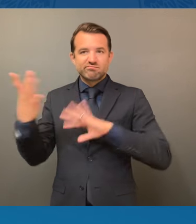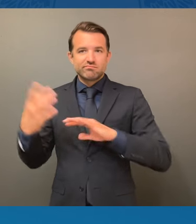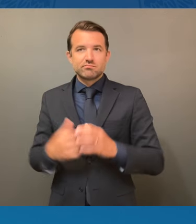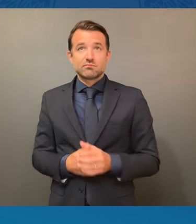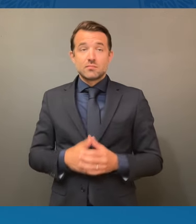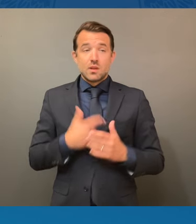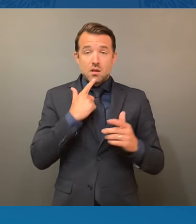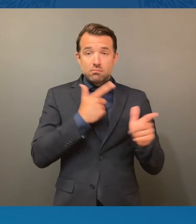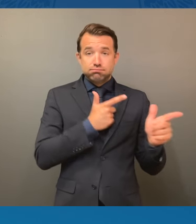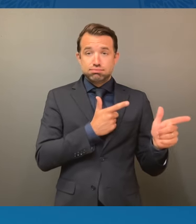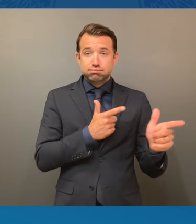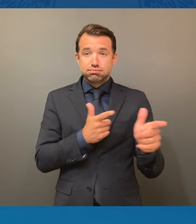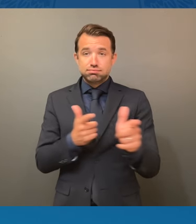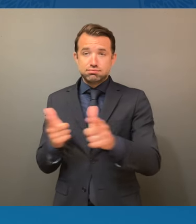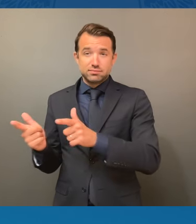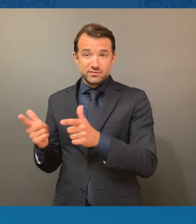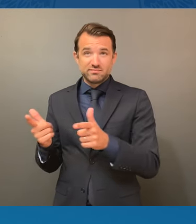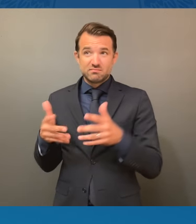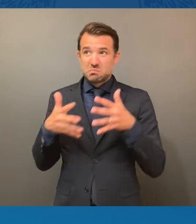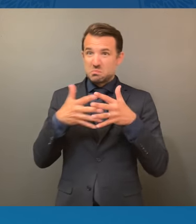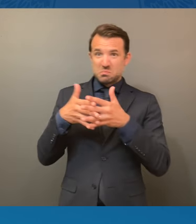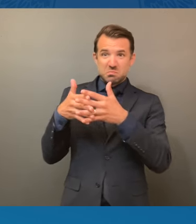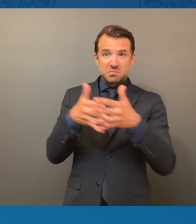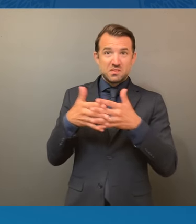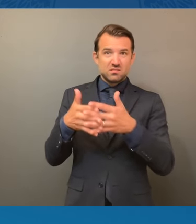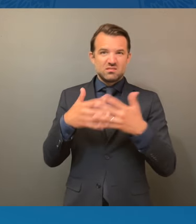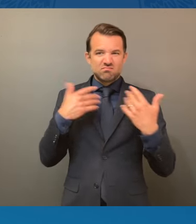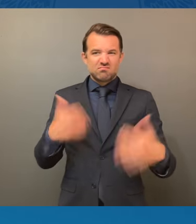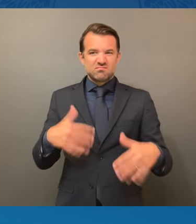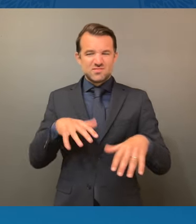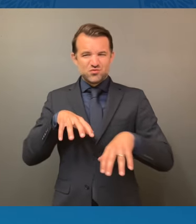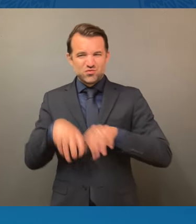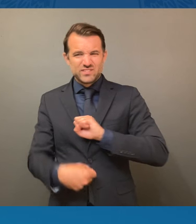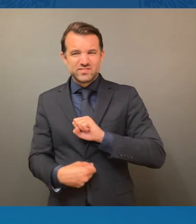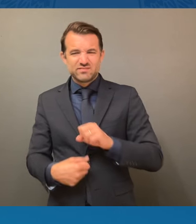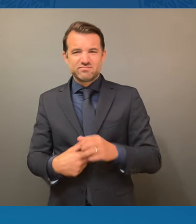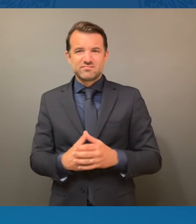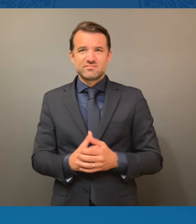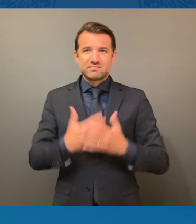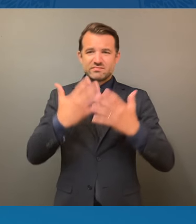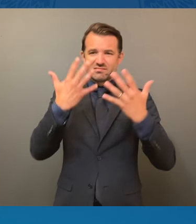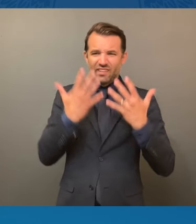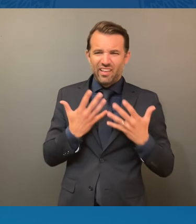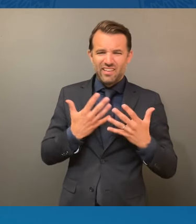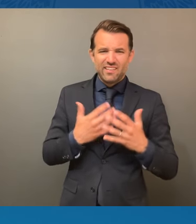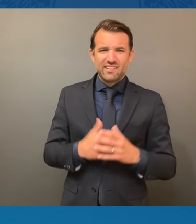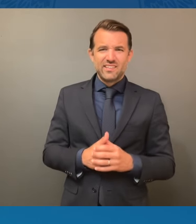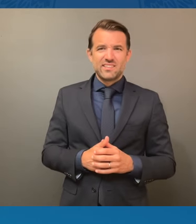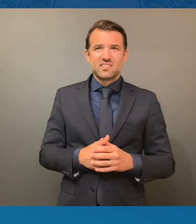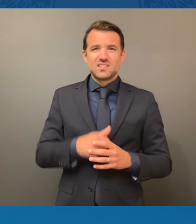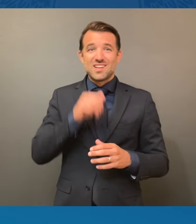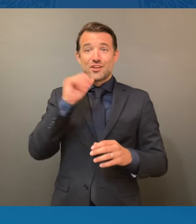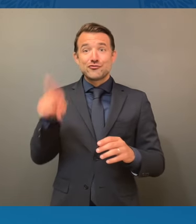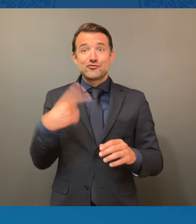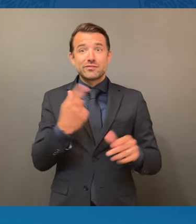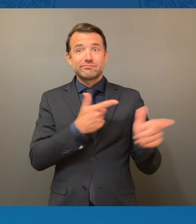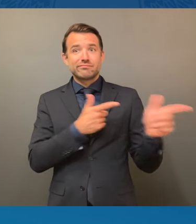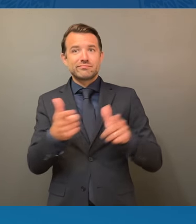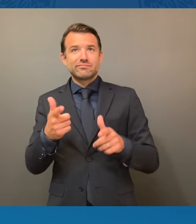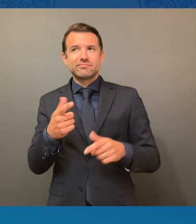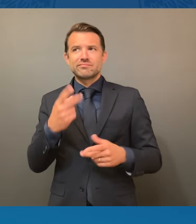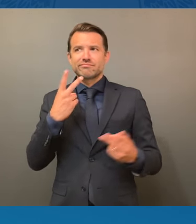America a nation in mourning. And it's not only the mass shootings. We see it in our communities every